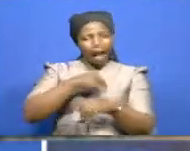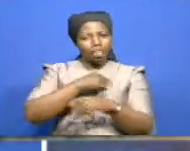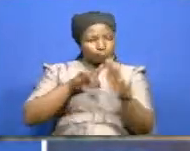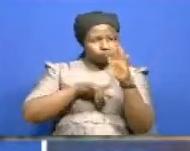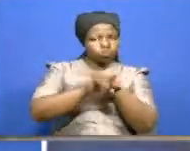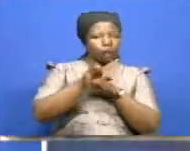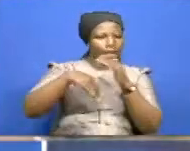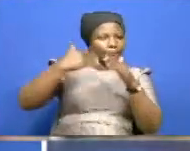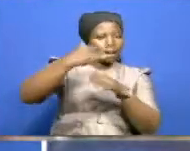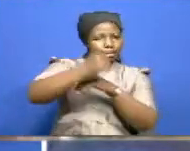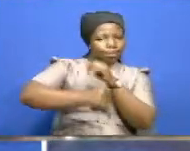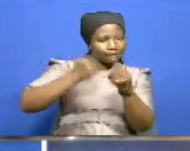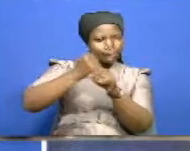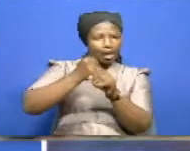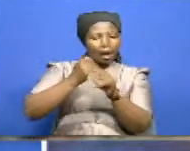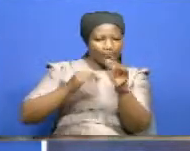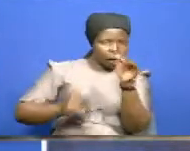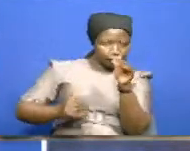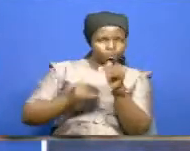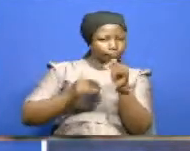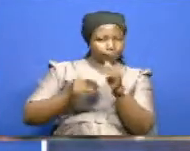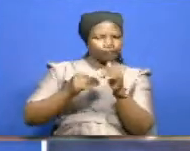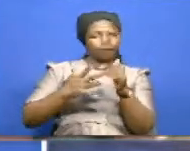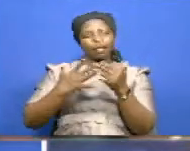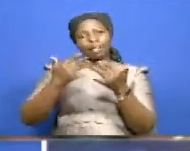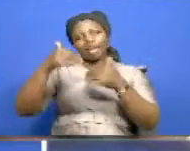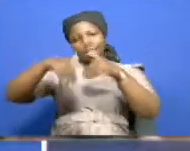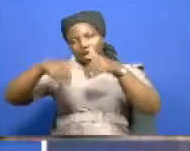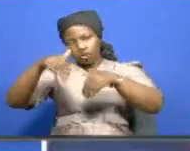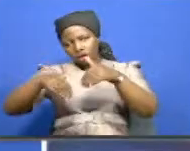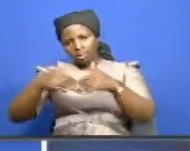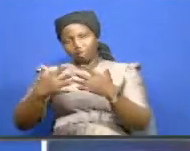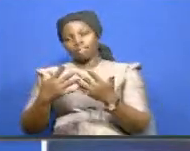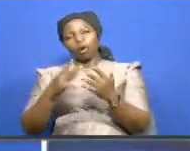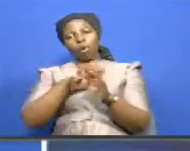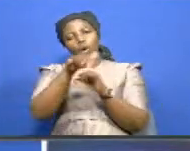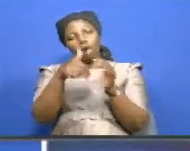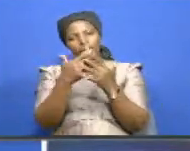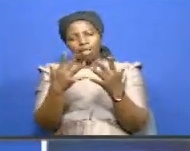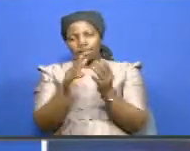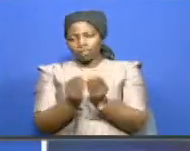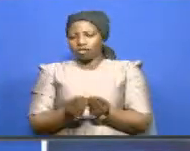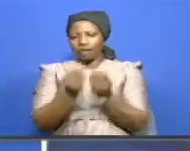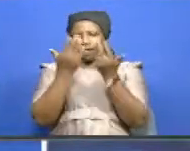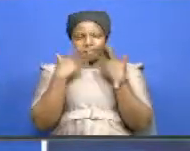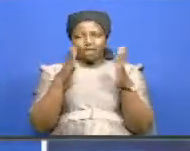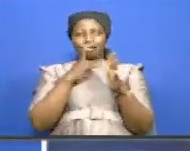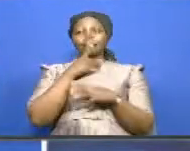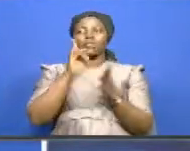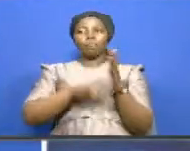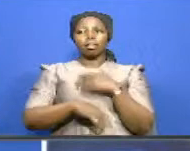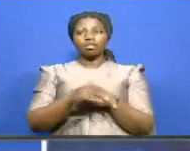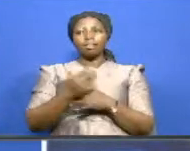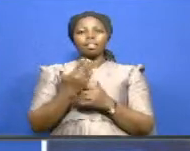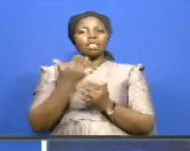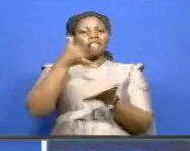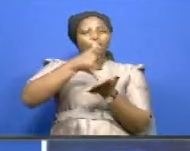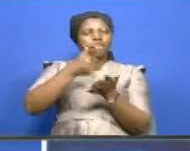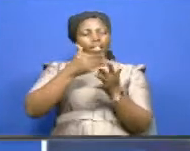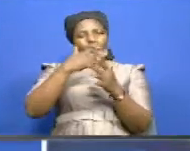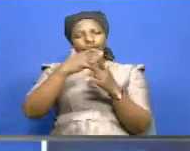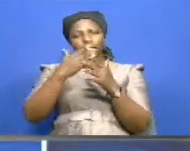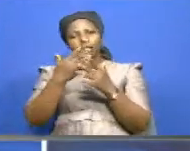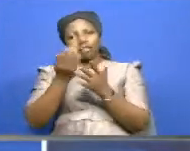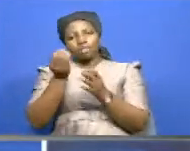tukikaribia hiyo mambo ya referendum, hizi vitu zote tumefanya nini? Mudavadi said incorporating the final views will help in